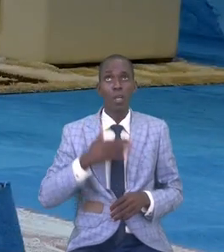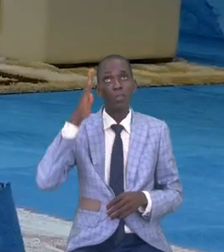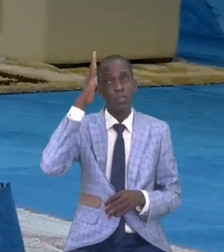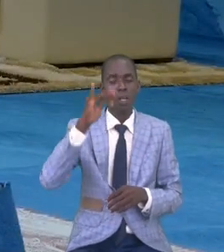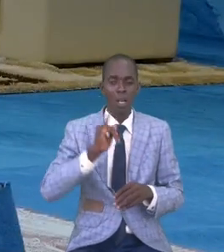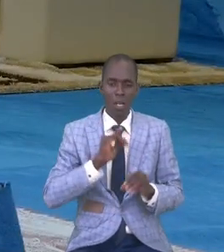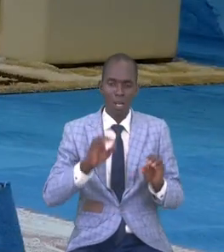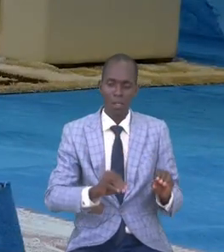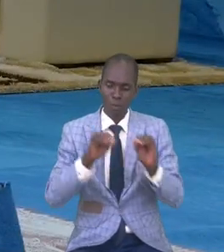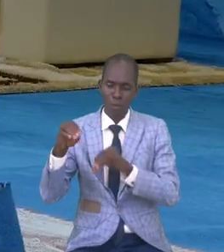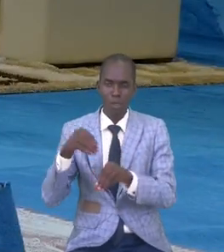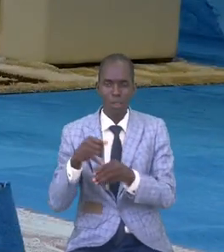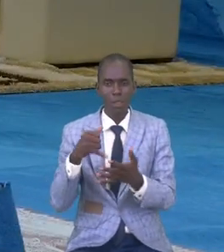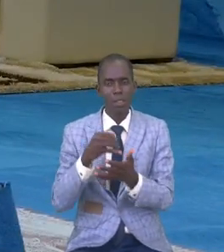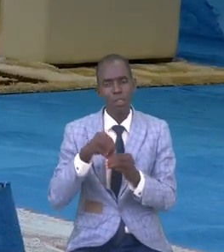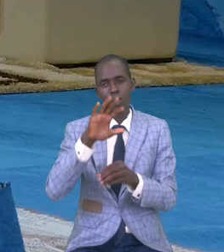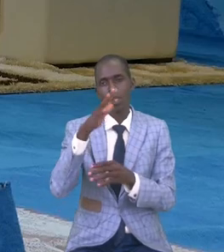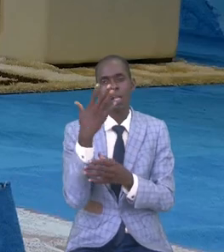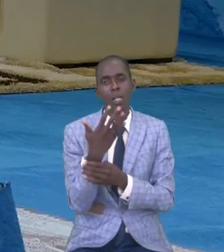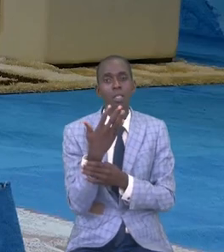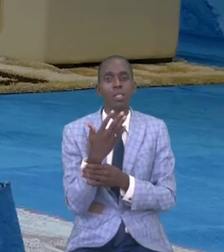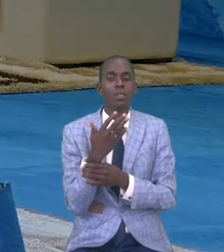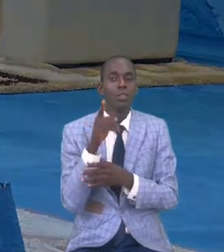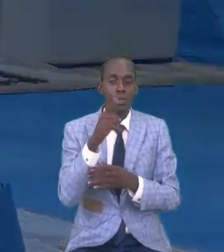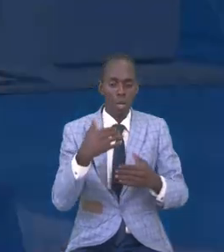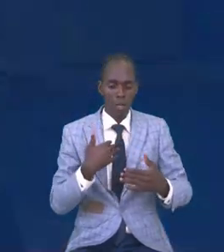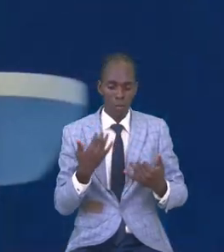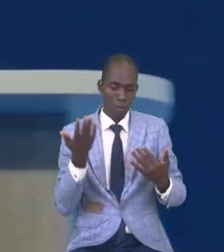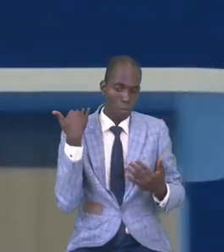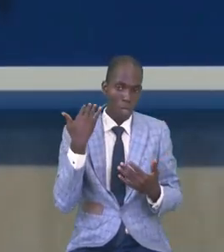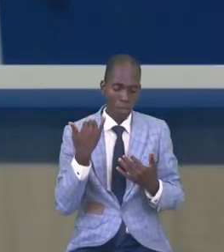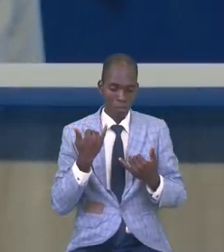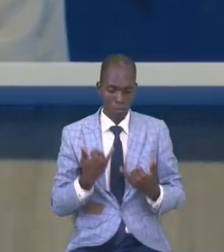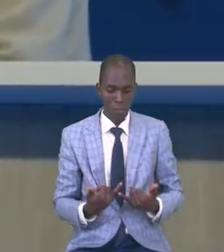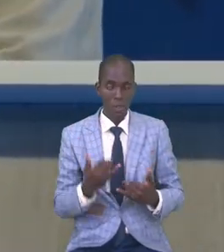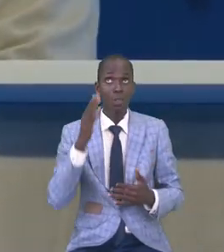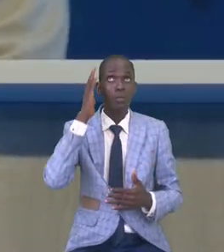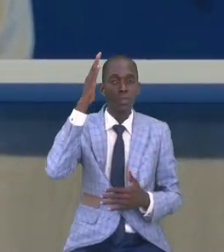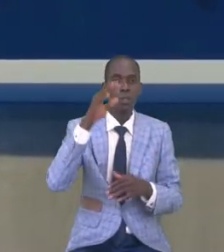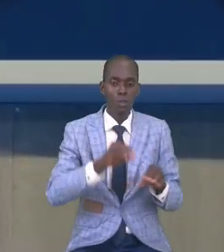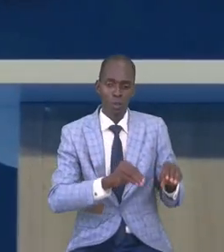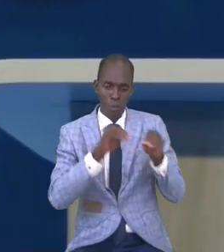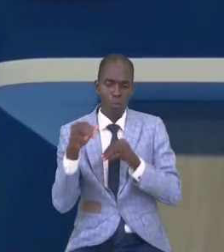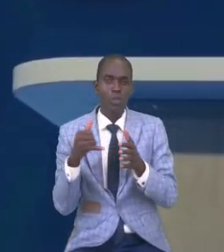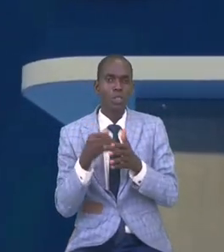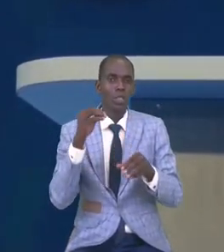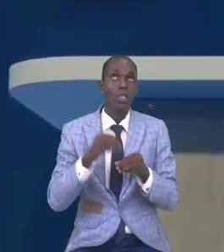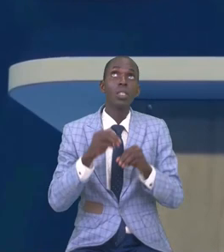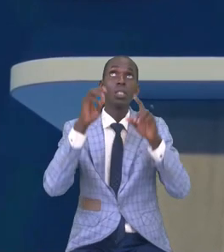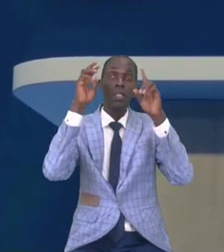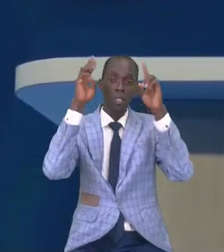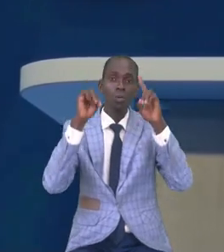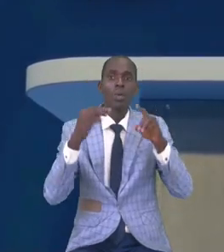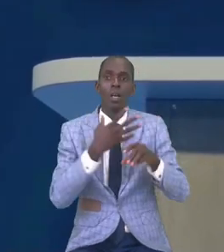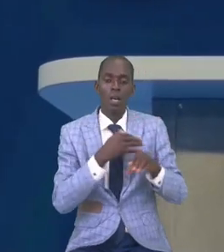that into your hand. Your past, your present, your future, you trust him and you trust your